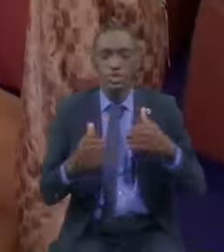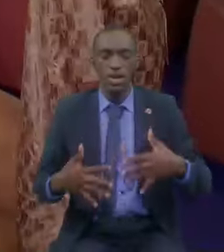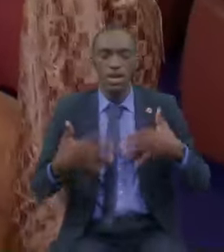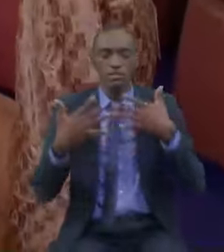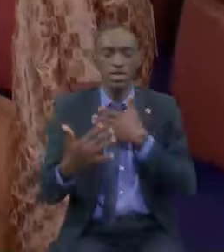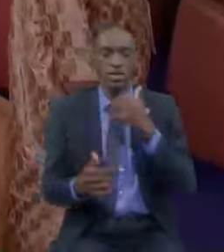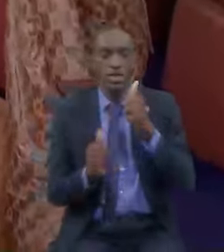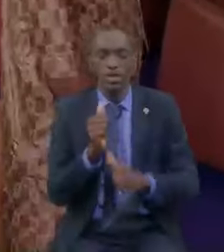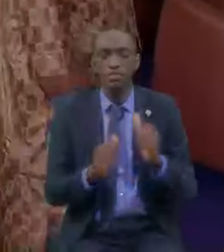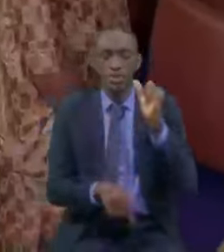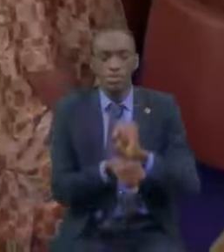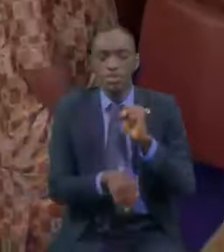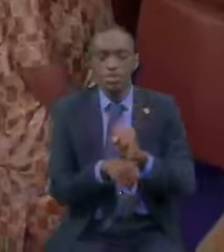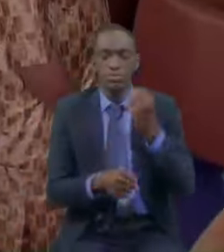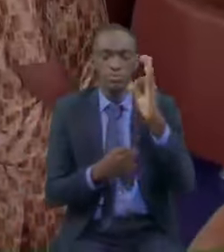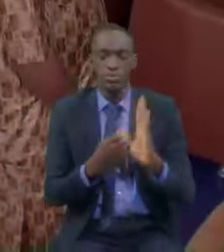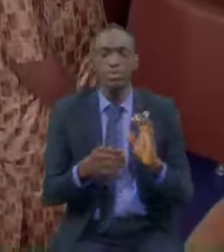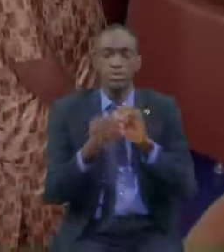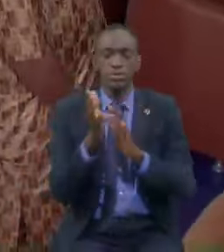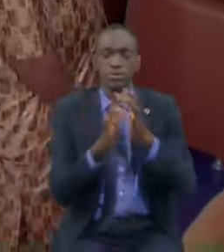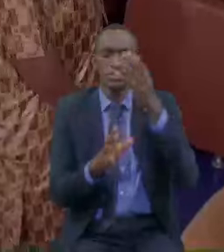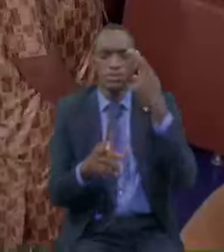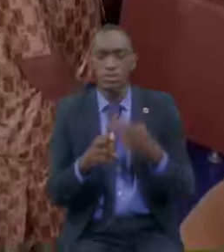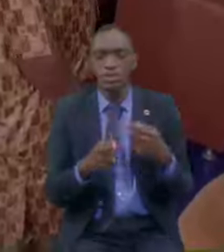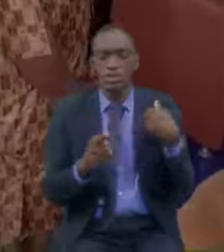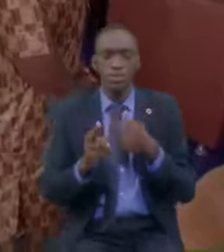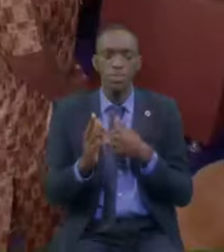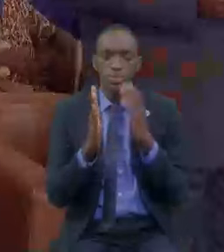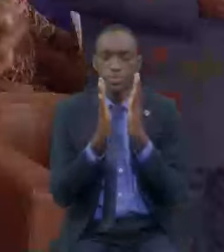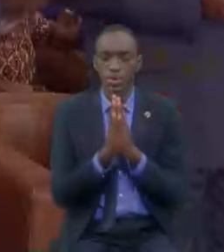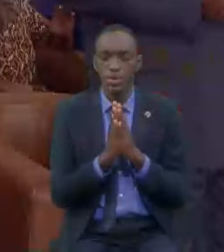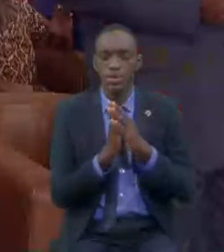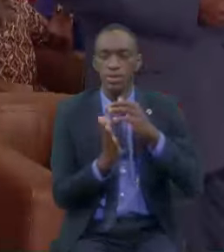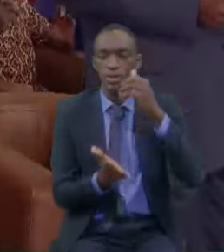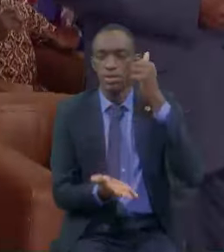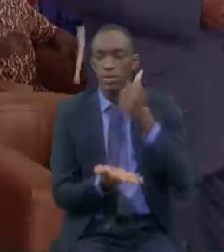for the answer. In Jesus' name, we pray.